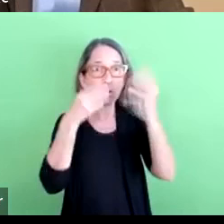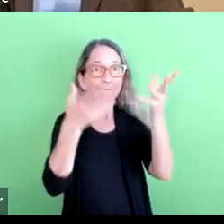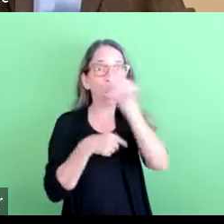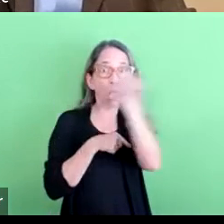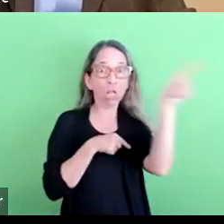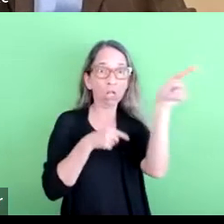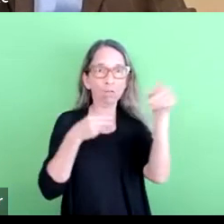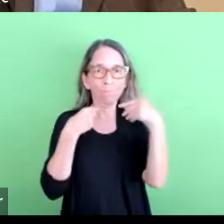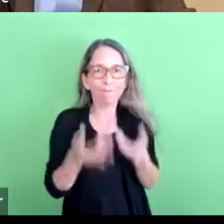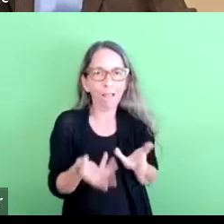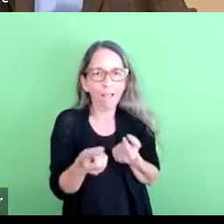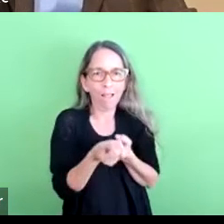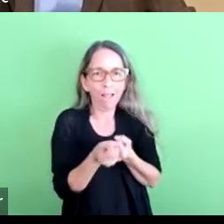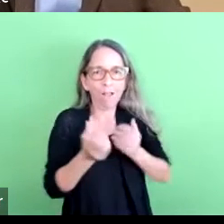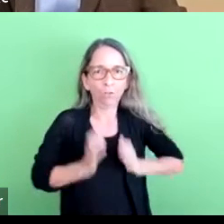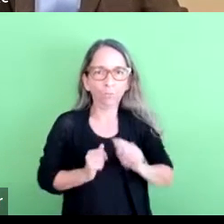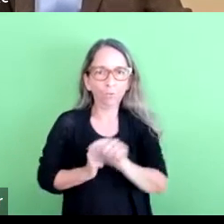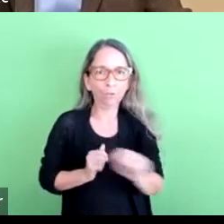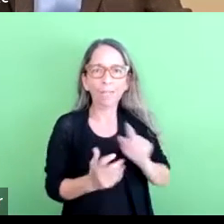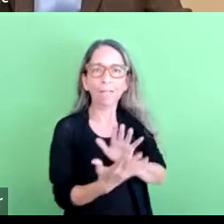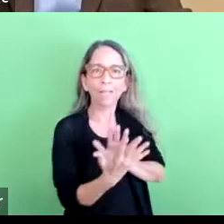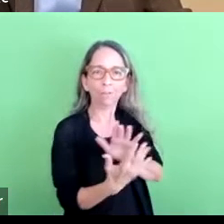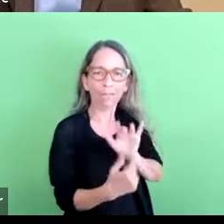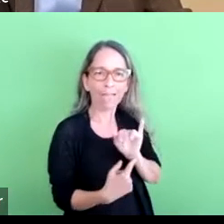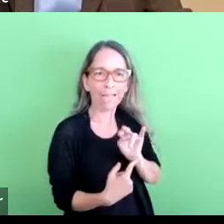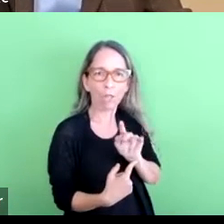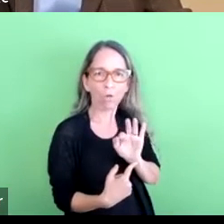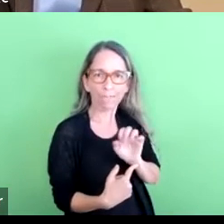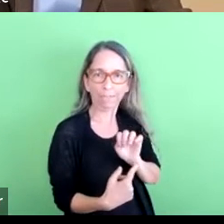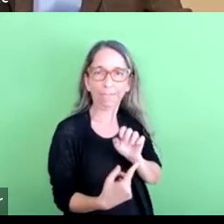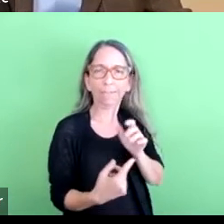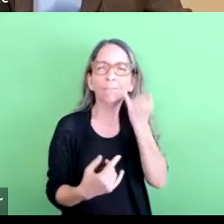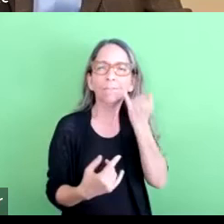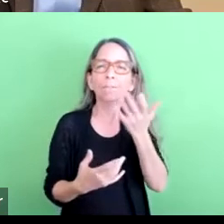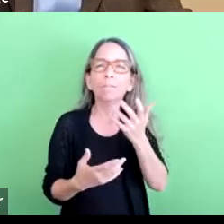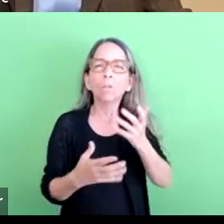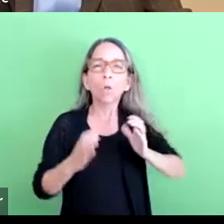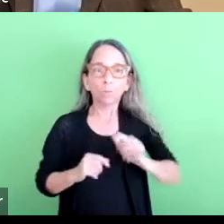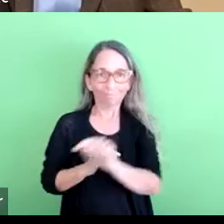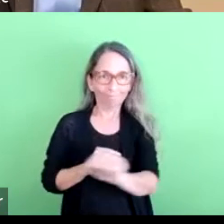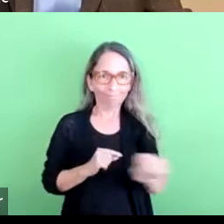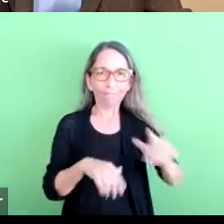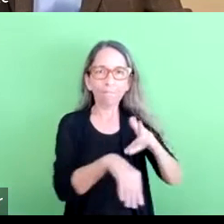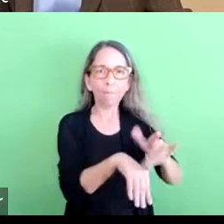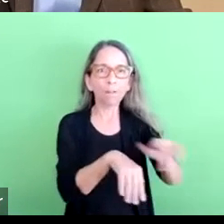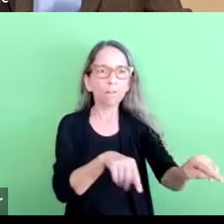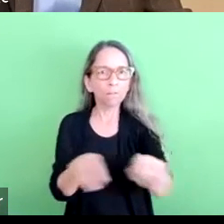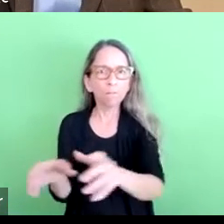and interfaces and what is local to the customer. I mean, I think that's where I see the future.